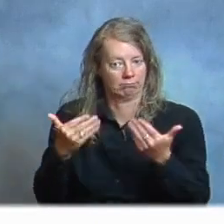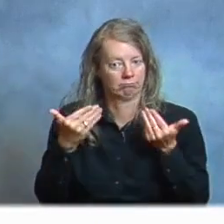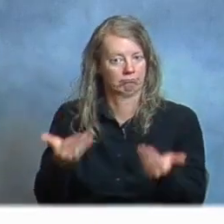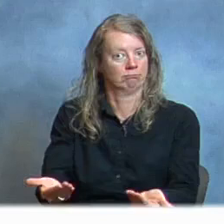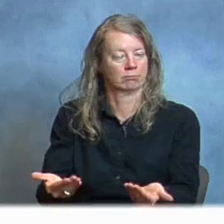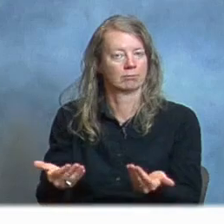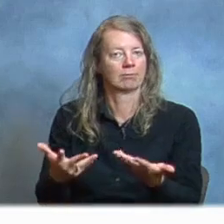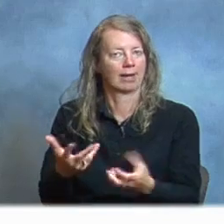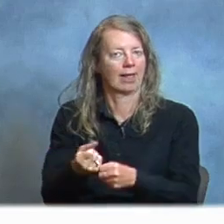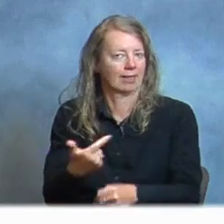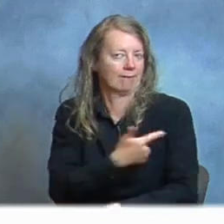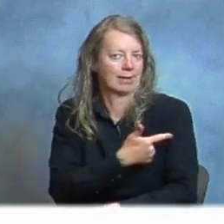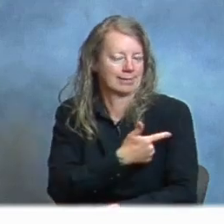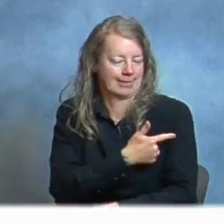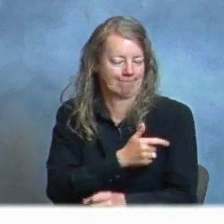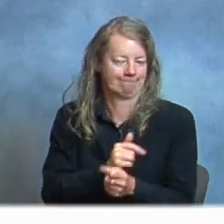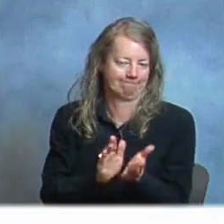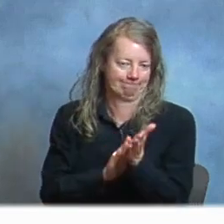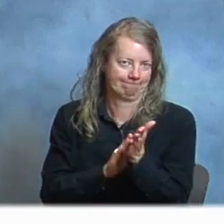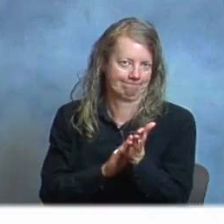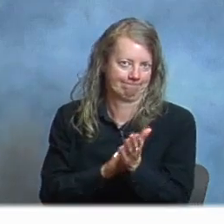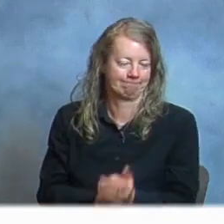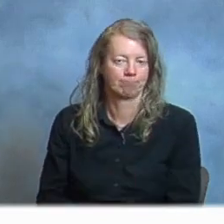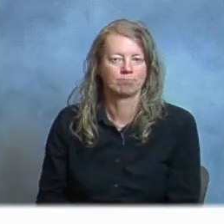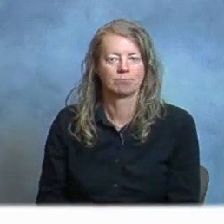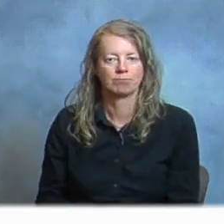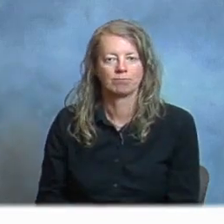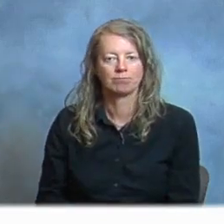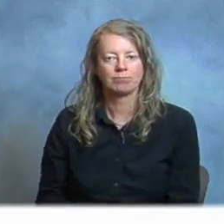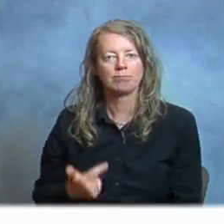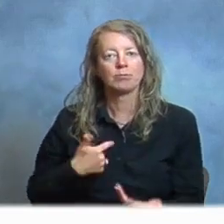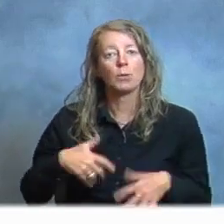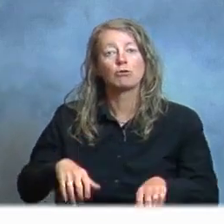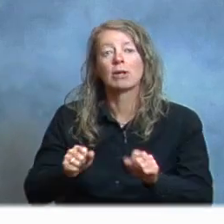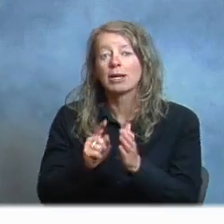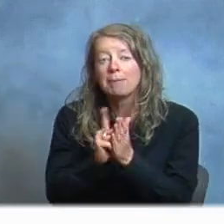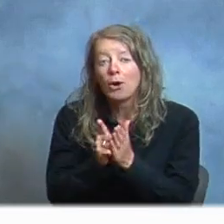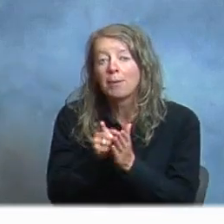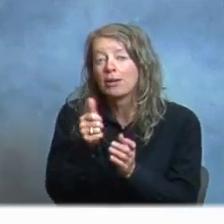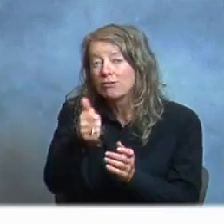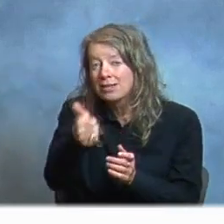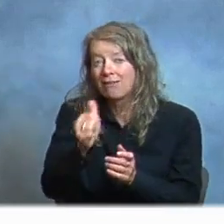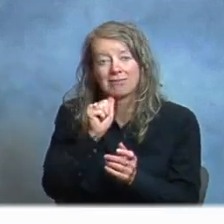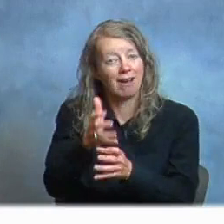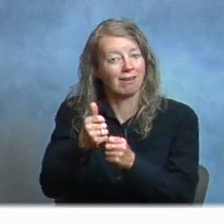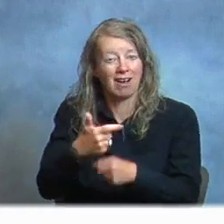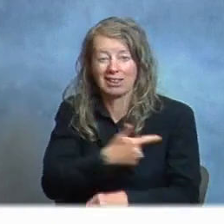tweens. And so I'll take a moment and say, if you have not received your vaccine